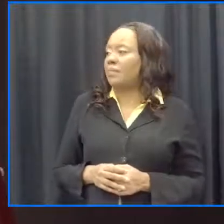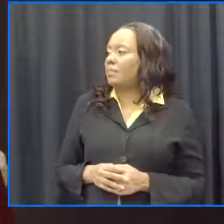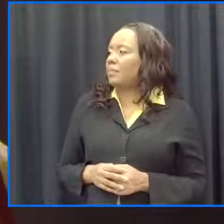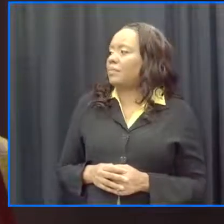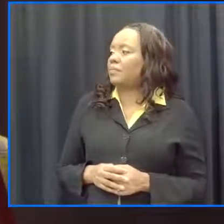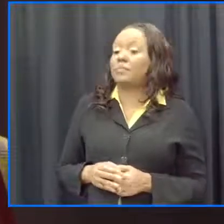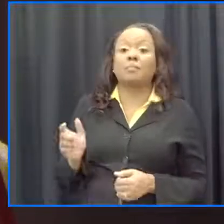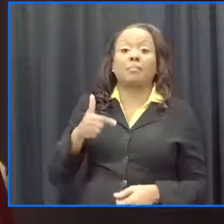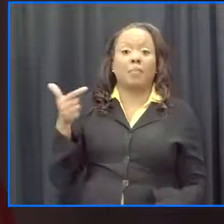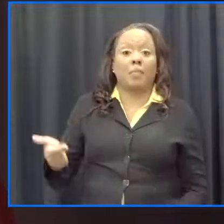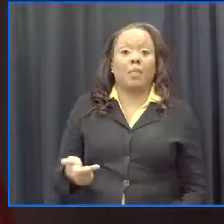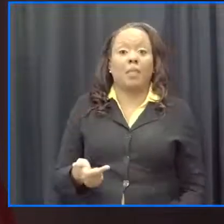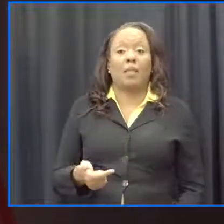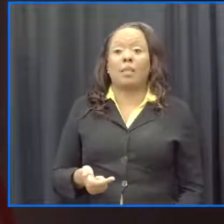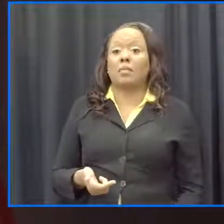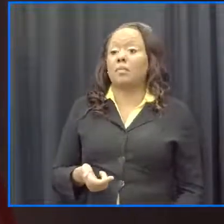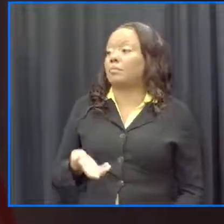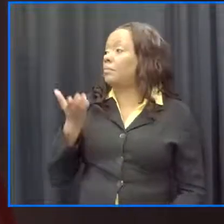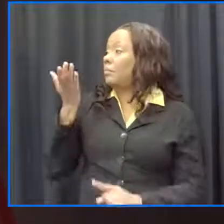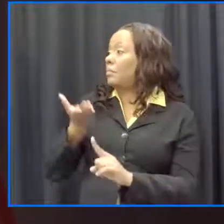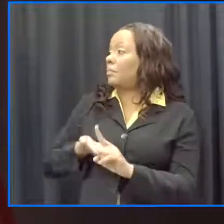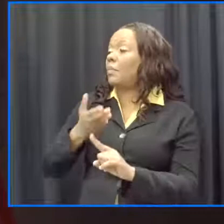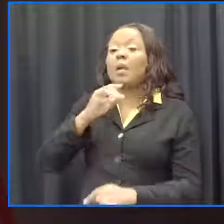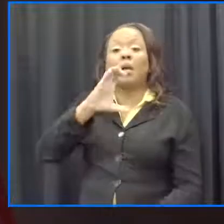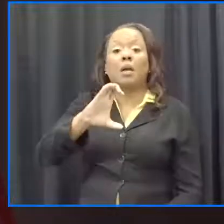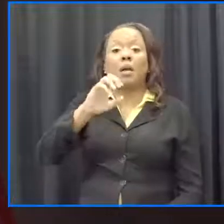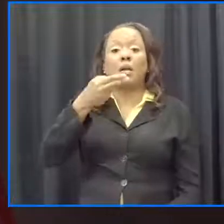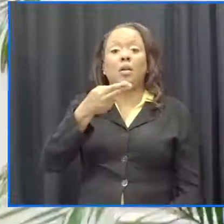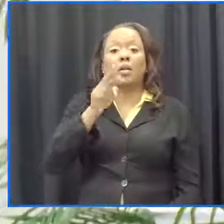Mr. Christopher DeCaries.